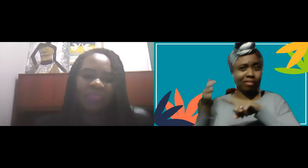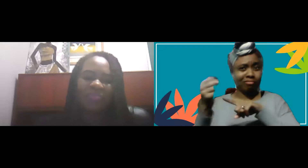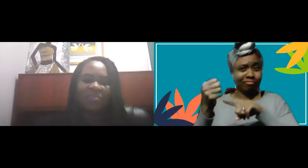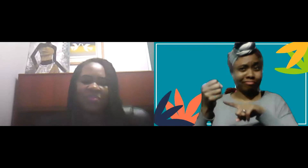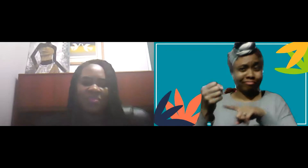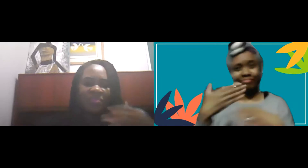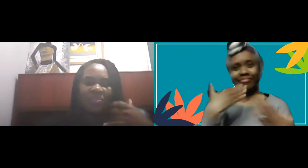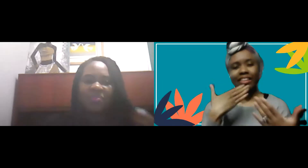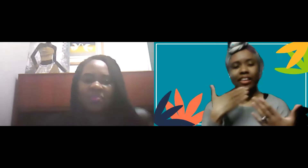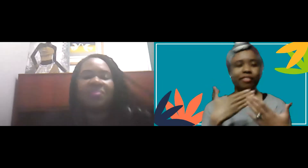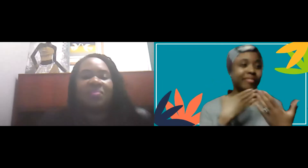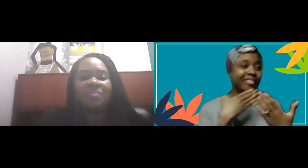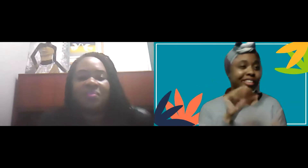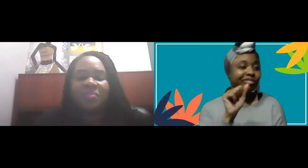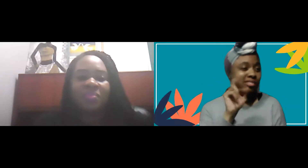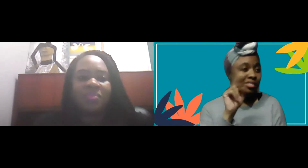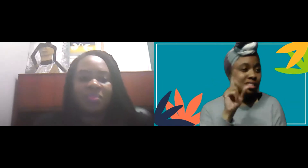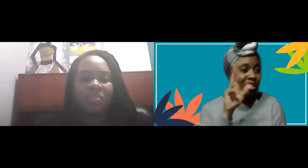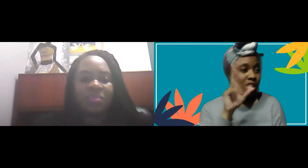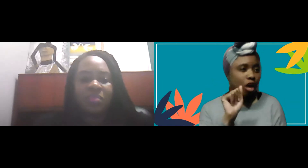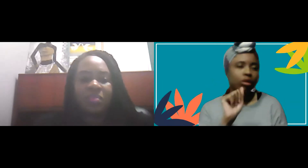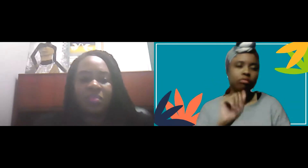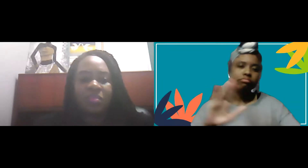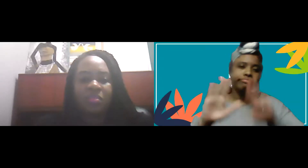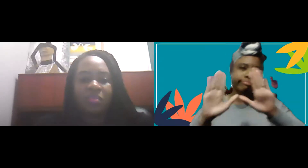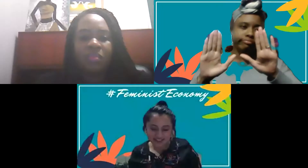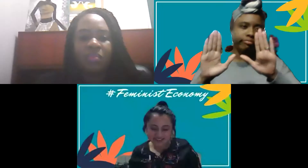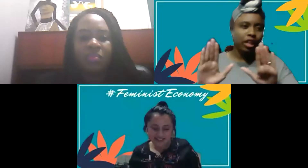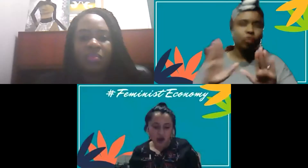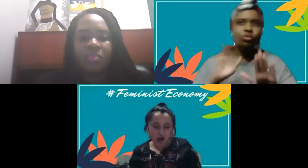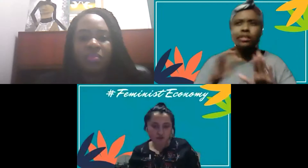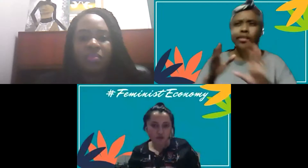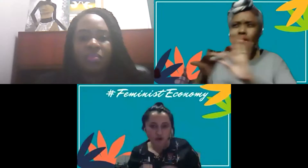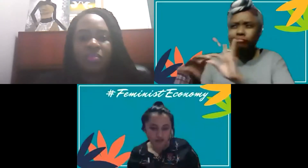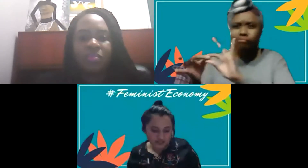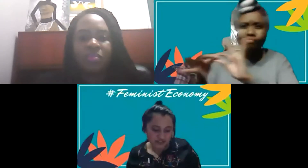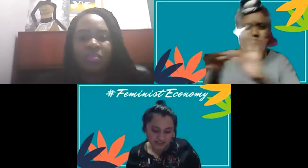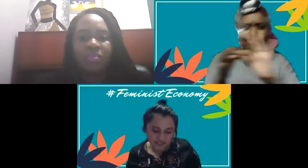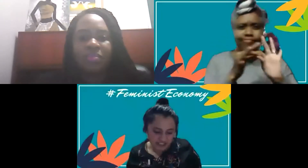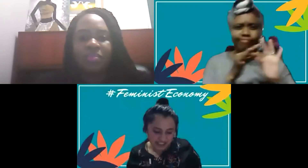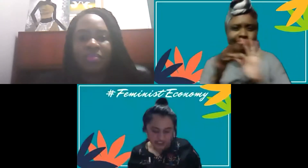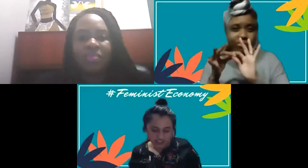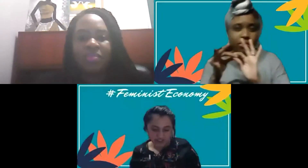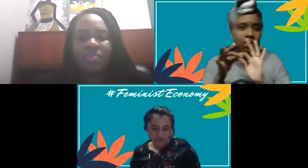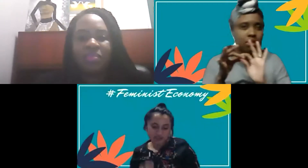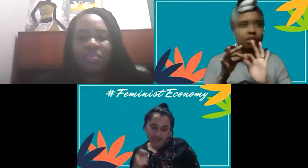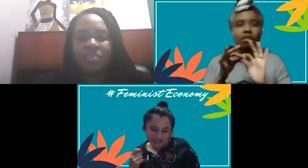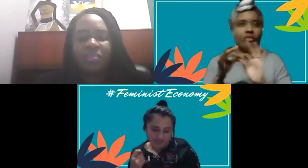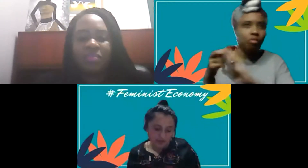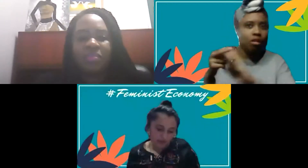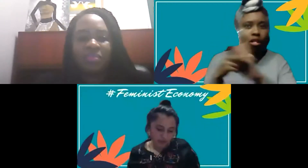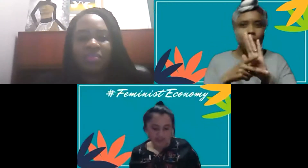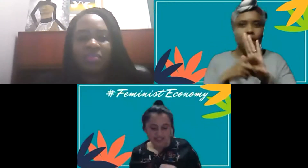Thank you, Santra. That was amazing. You know, we really can see the interconnectedness of all the strands of legislation. You tied